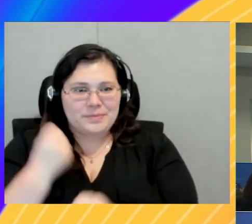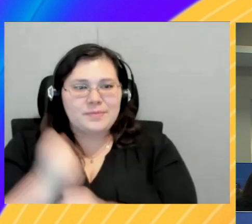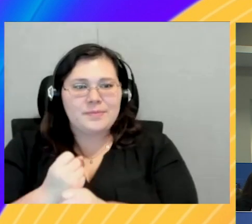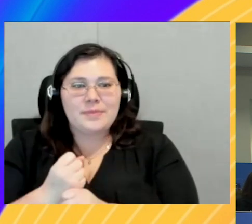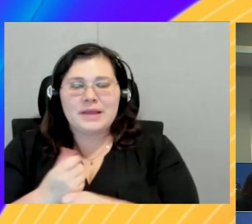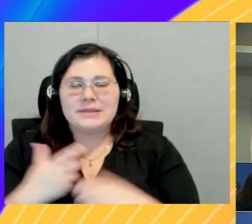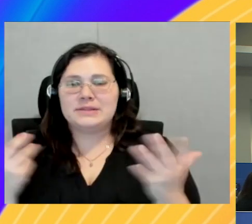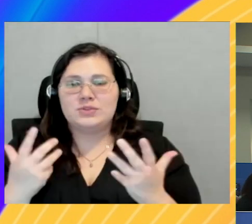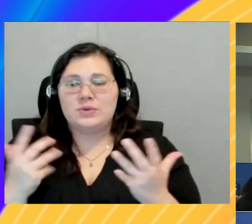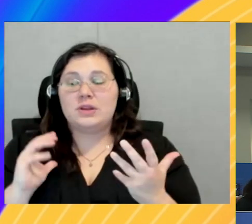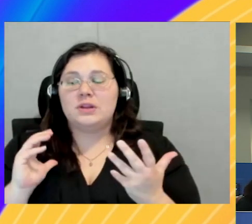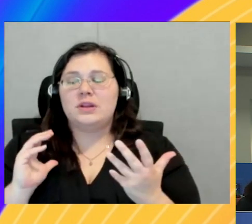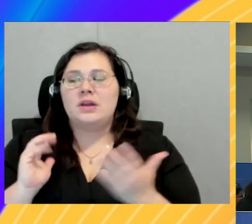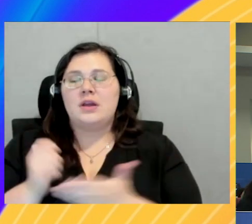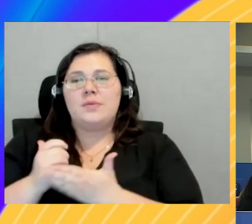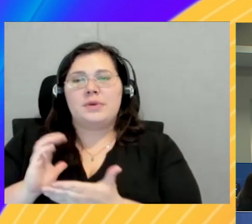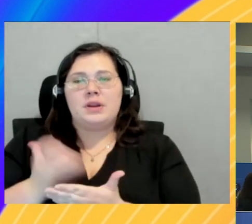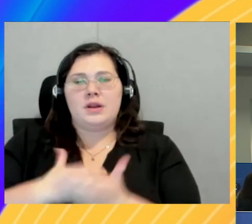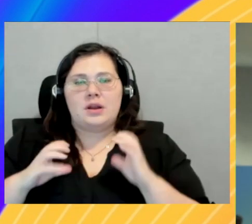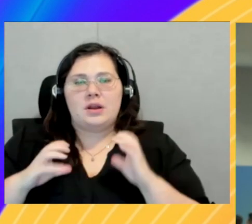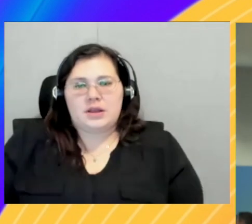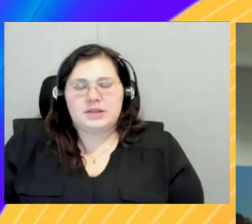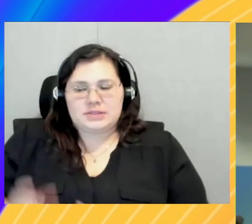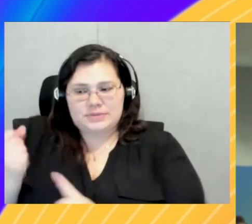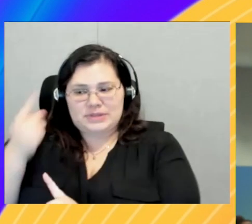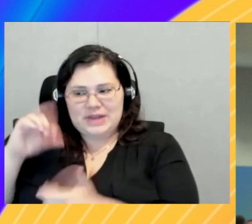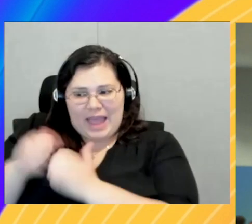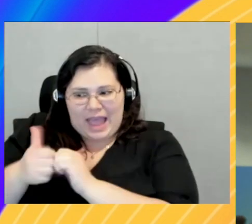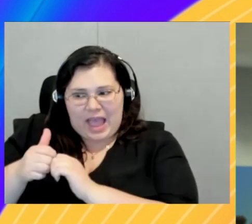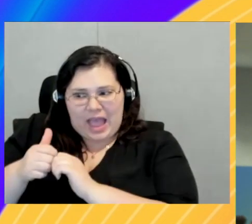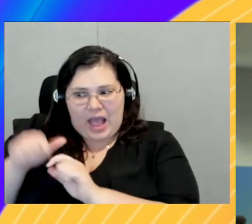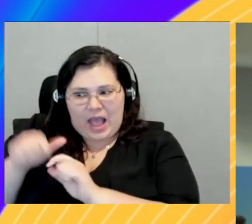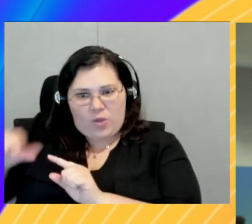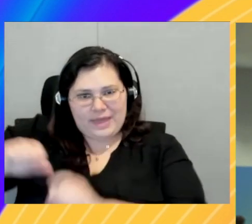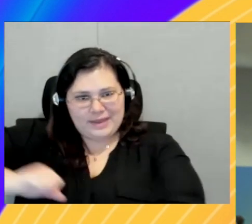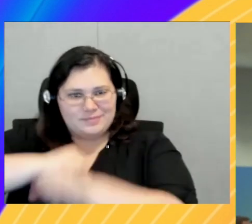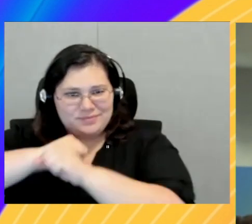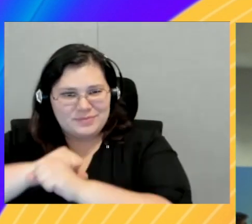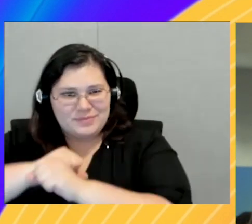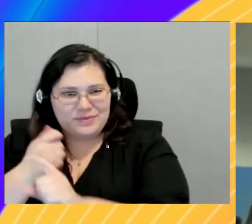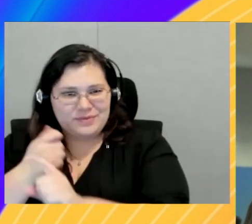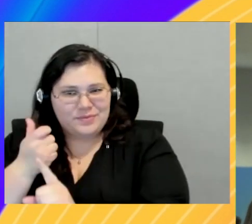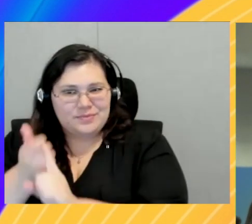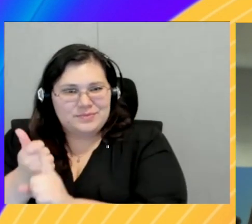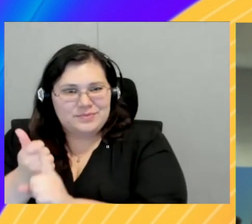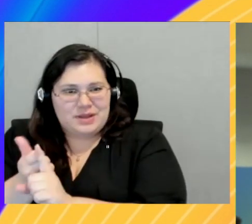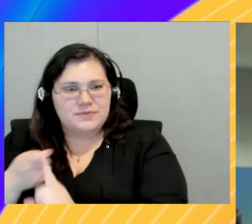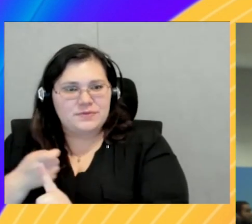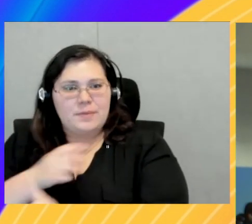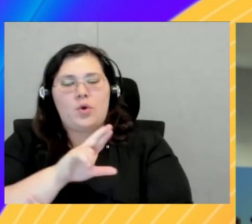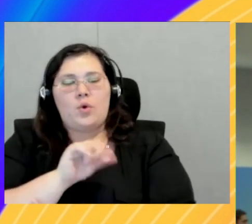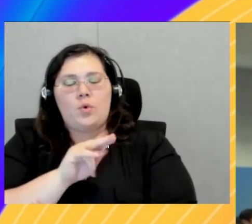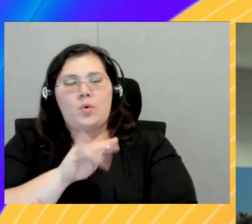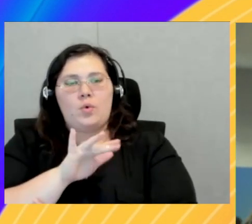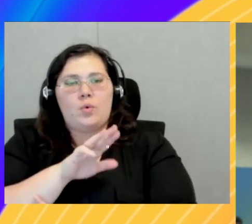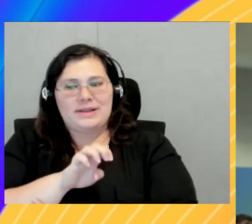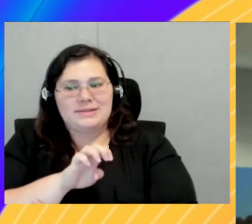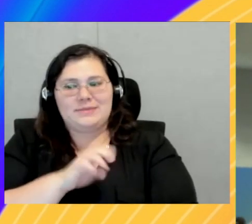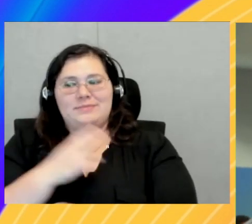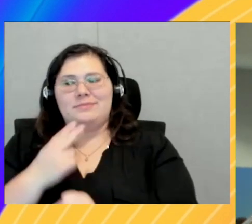understand how can they protect themselves from a ransomware event on the different AWS services from